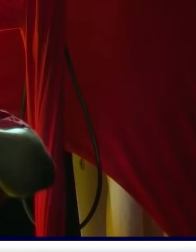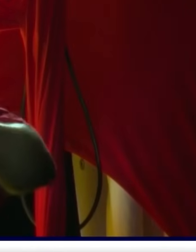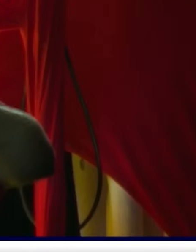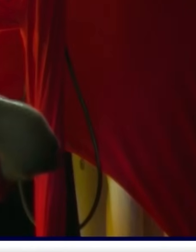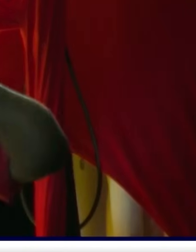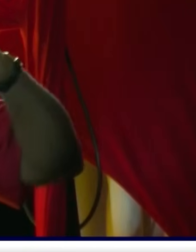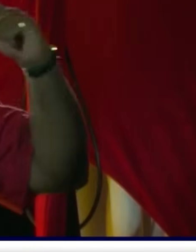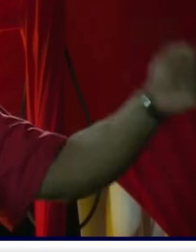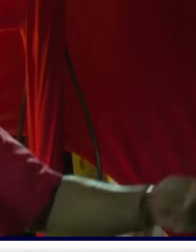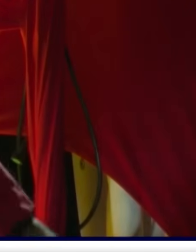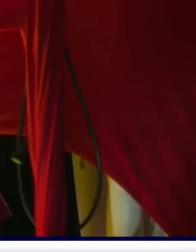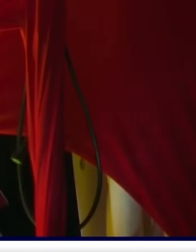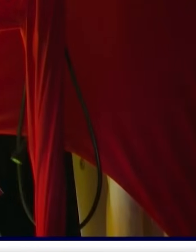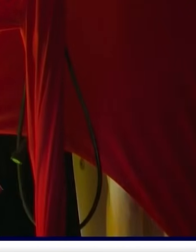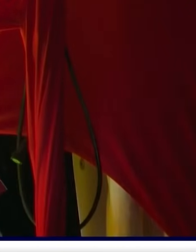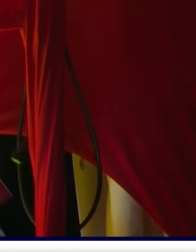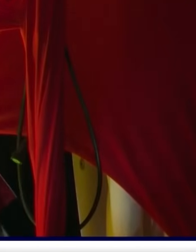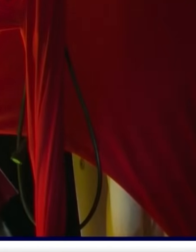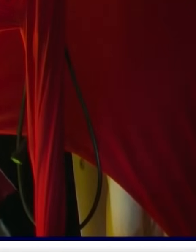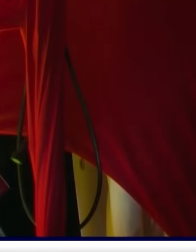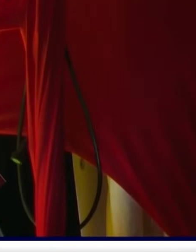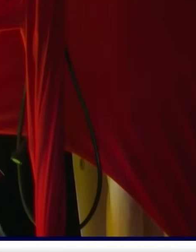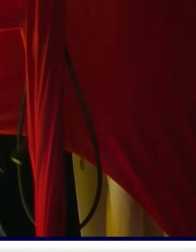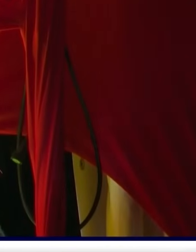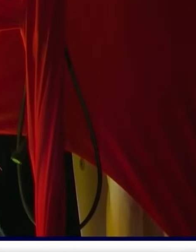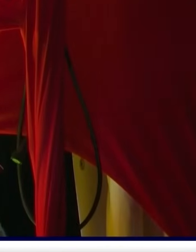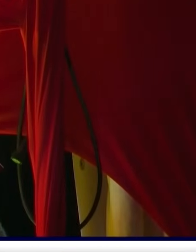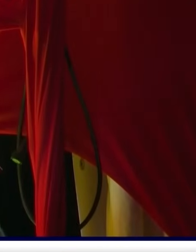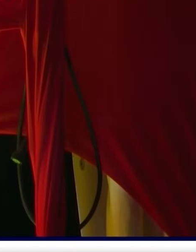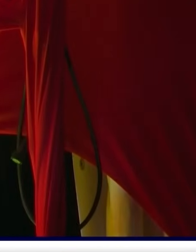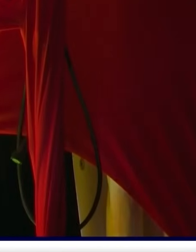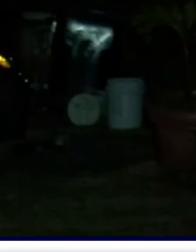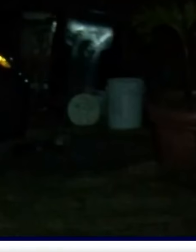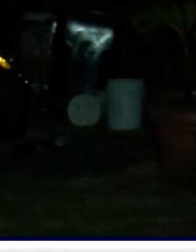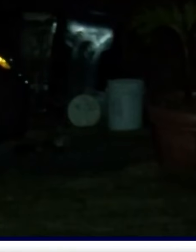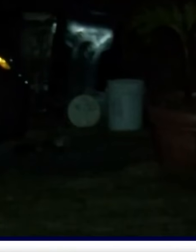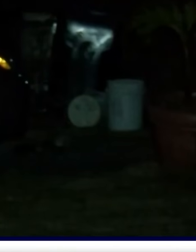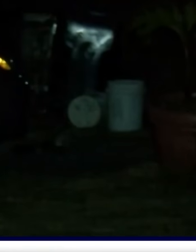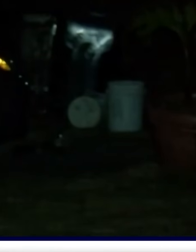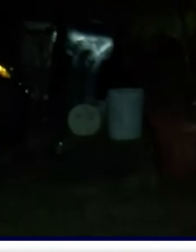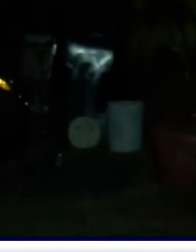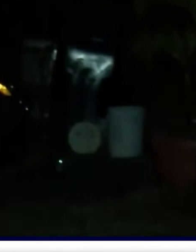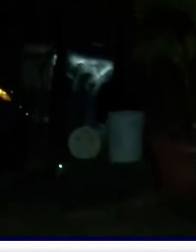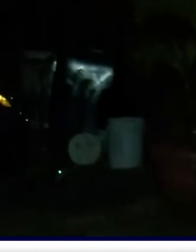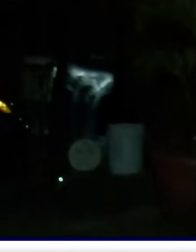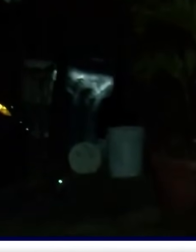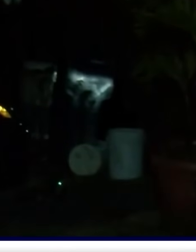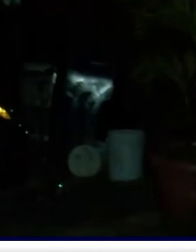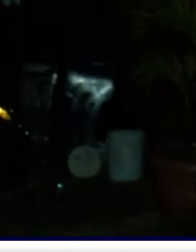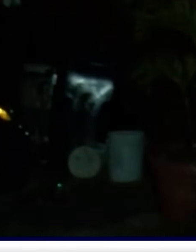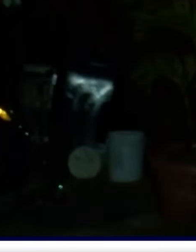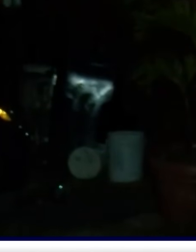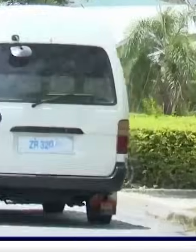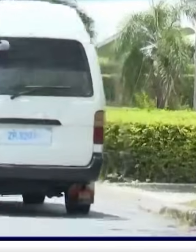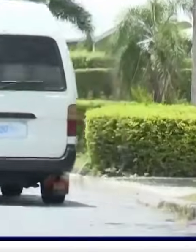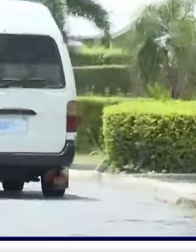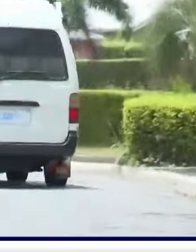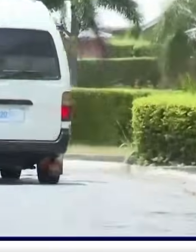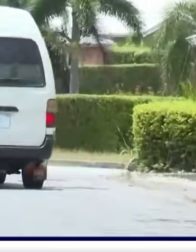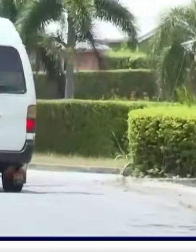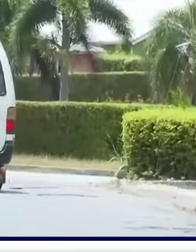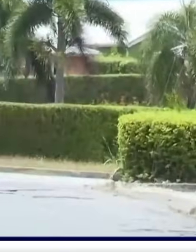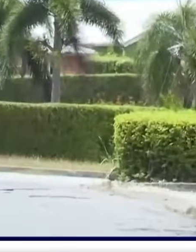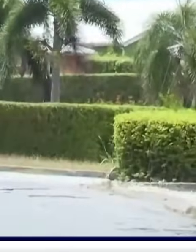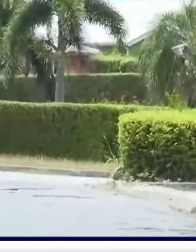on the campaign trail with the BLP and DLP each making a case for their candidate. Some primary